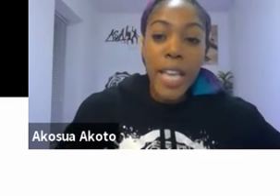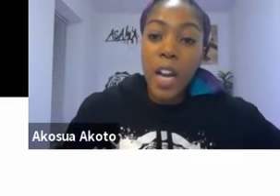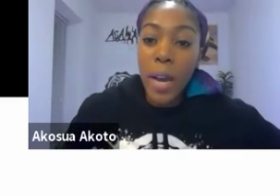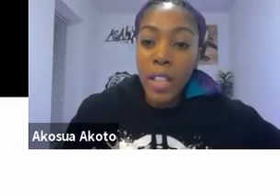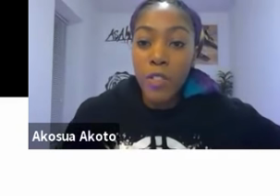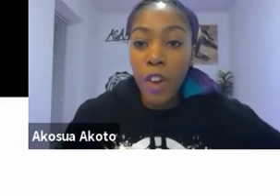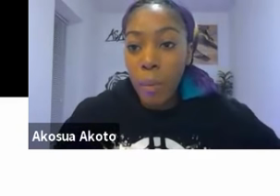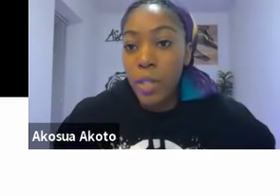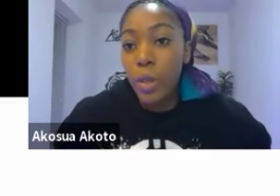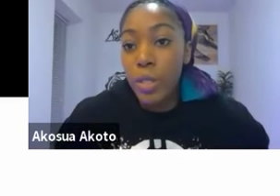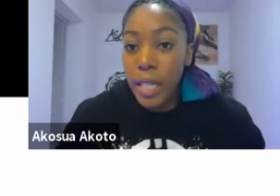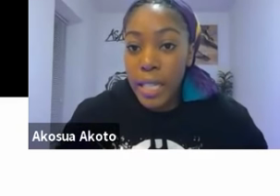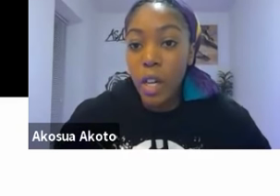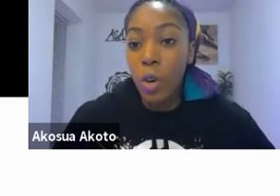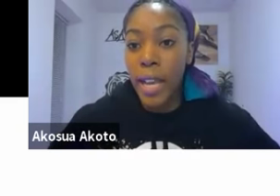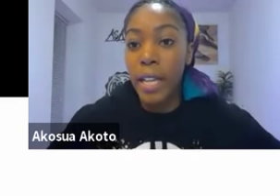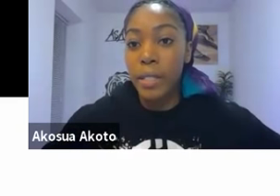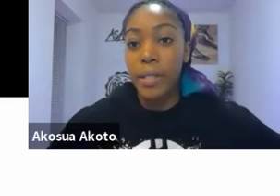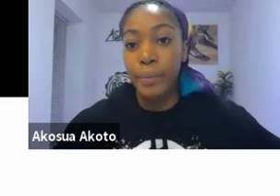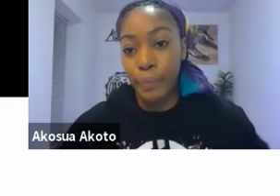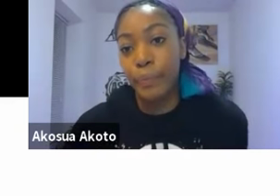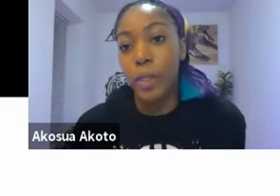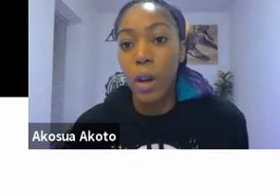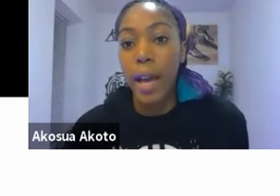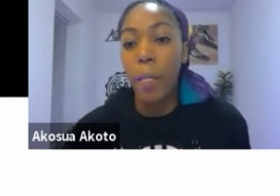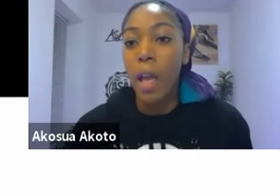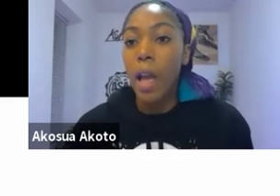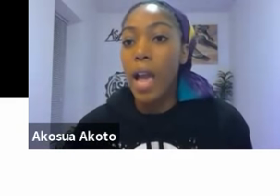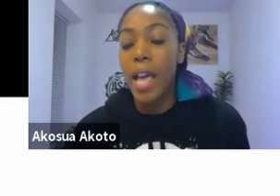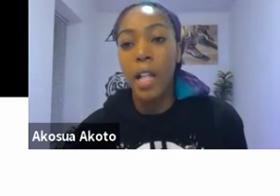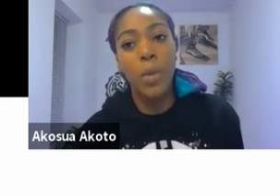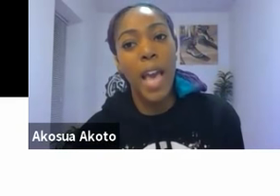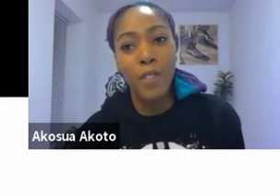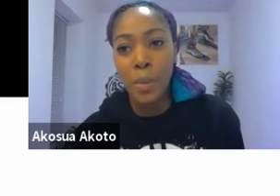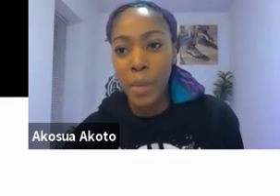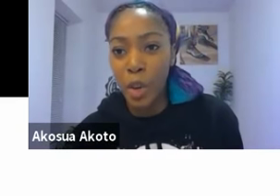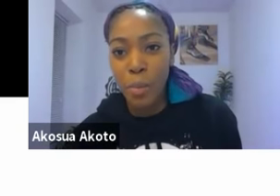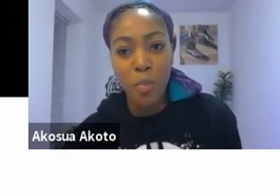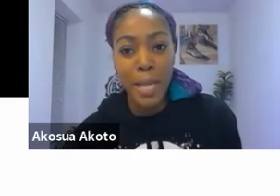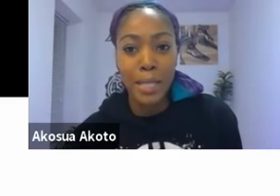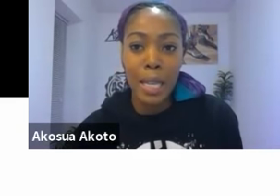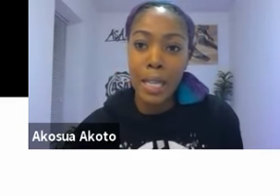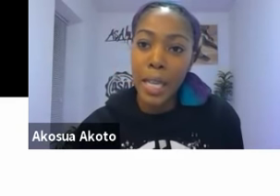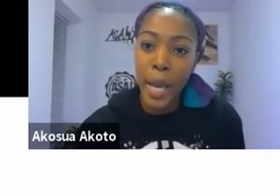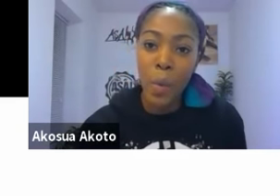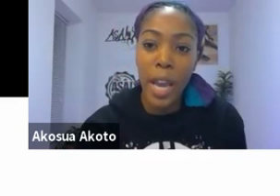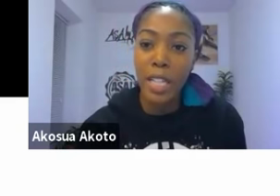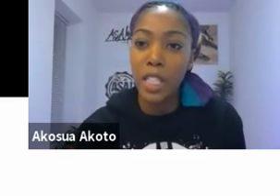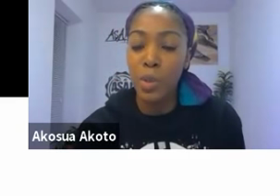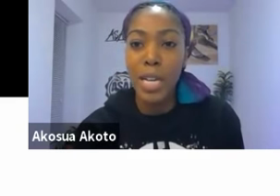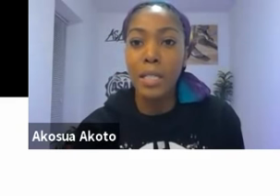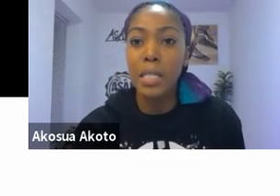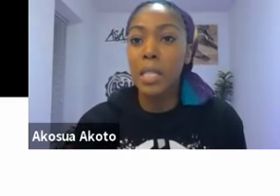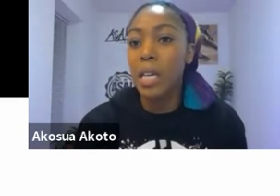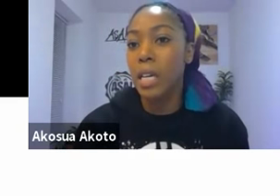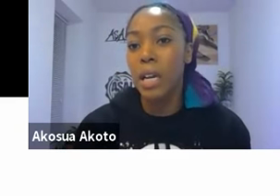Now you take away those farming tools and it is a whole dance. Okay, and we have similar movements in Guinea where